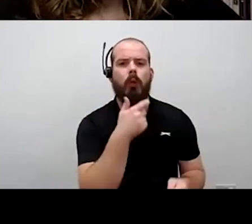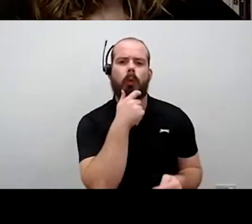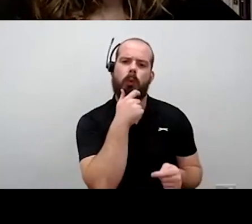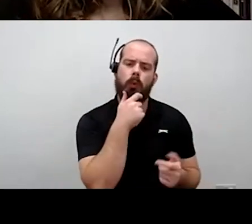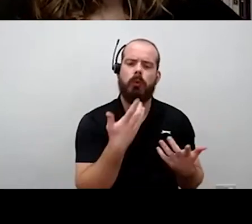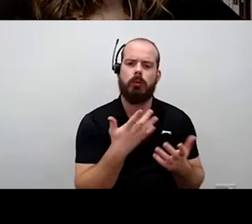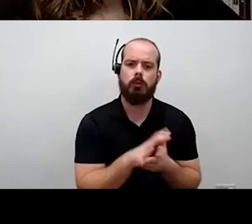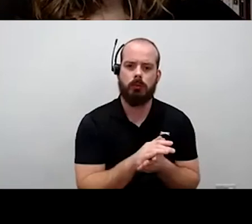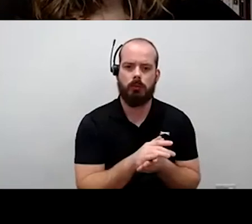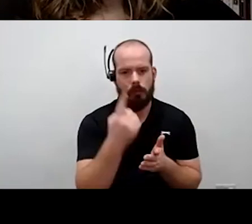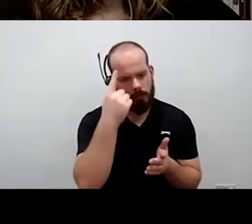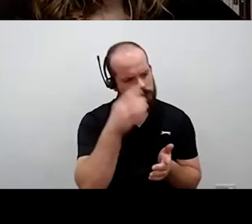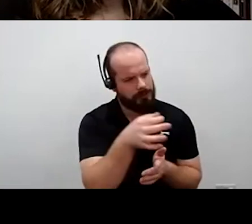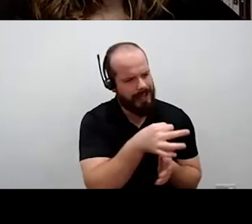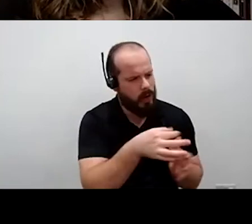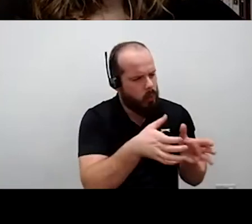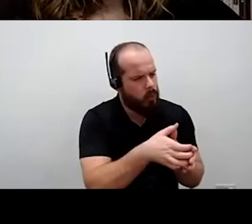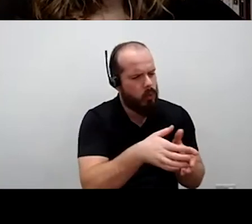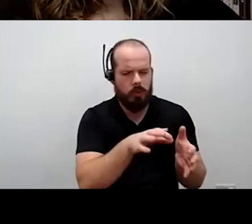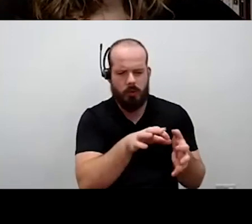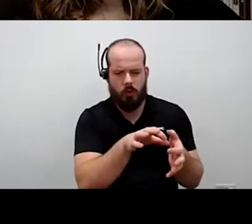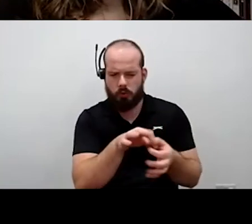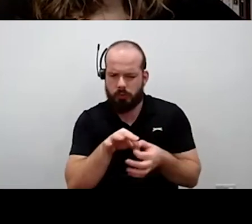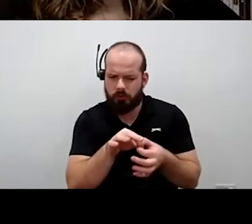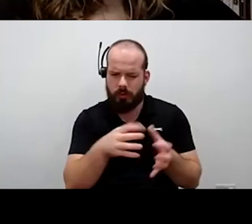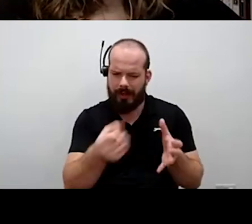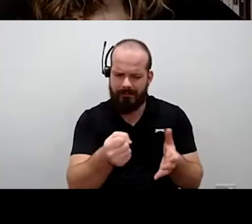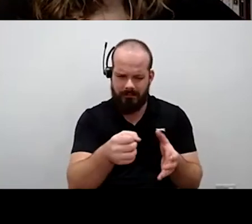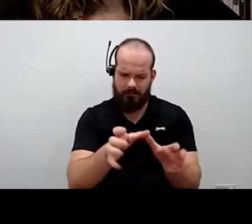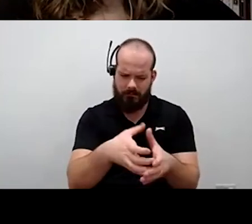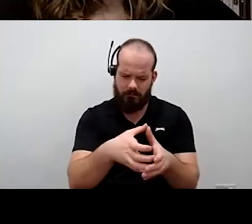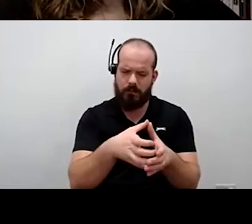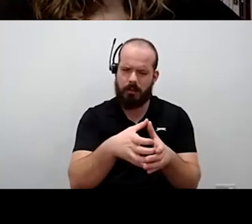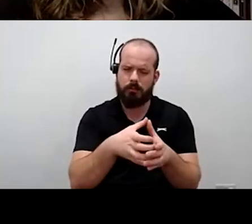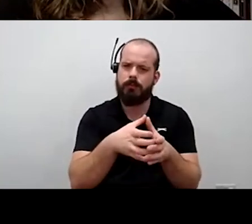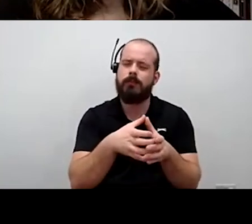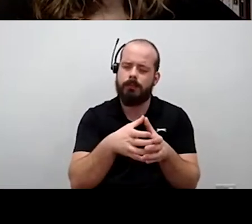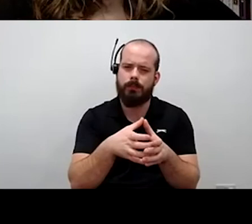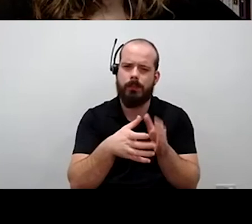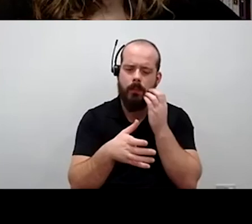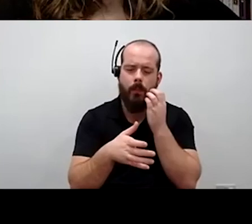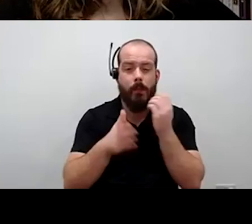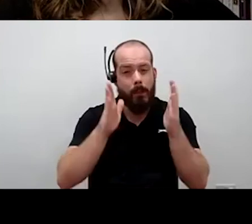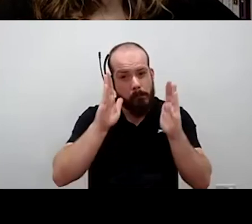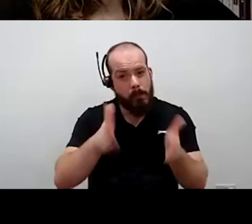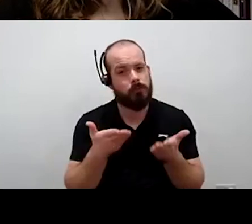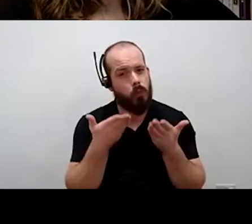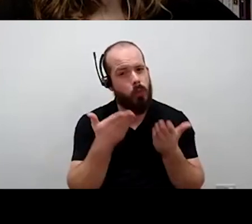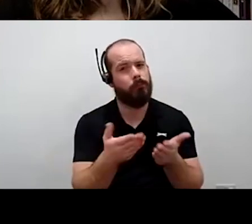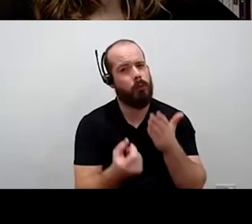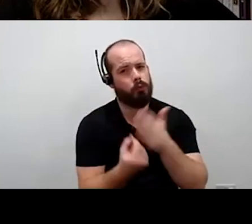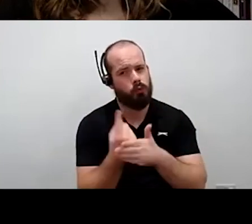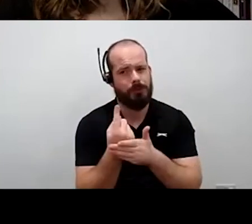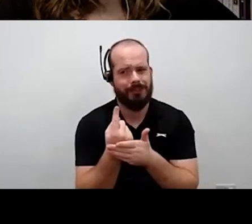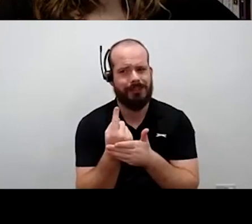towns on one side, you've got you know, associations on the other side. If you offer them the opportunity and they can see that the opportunity is there for